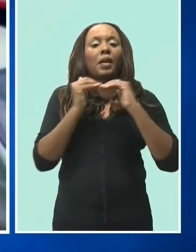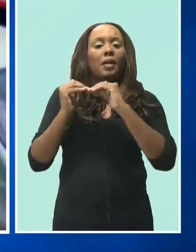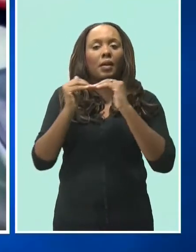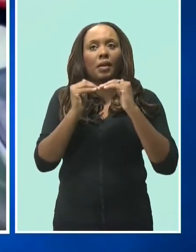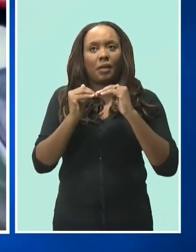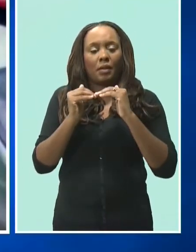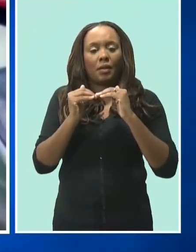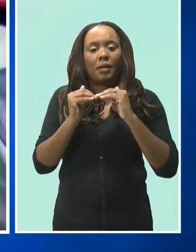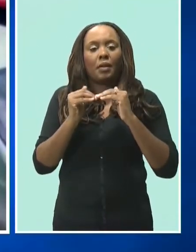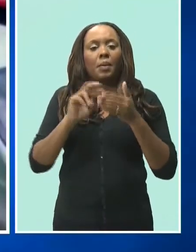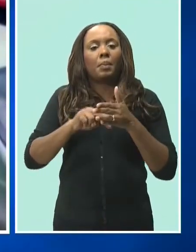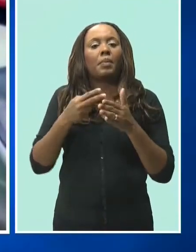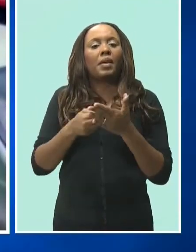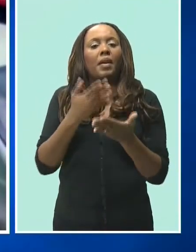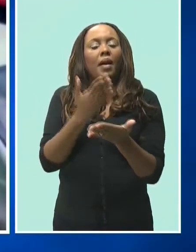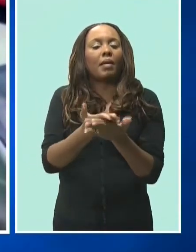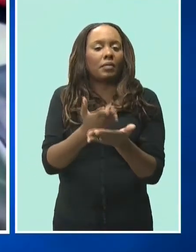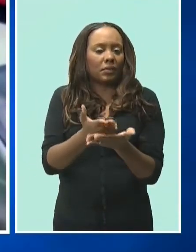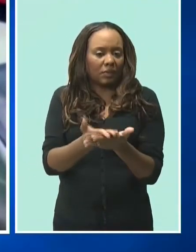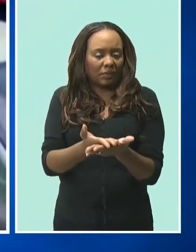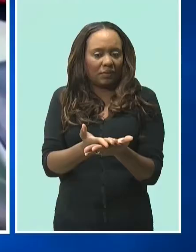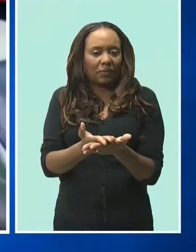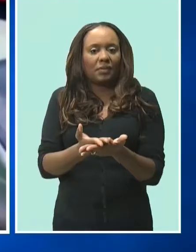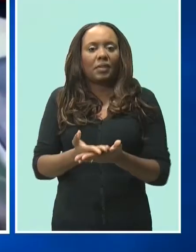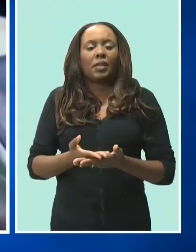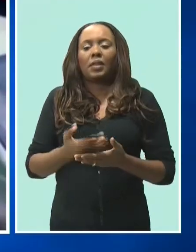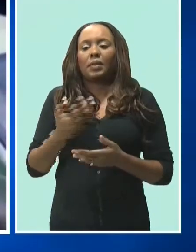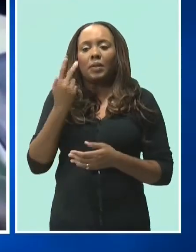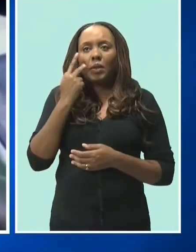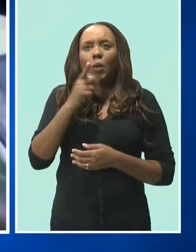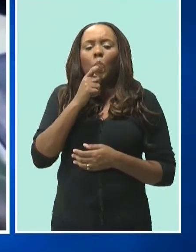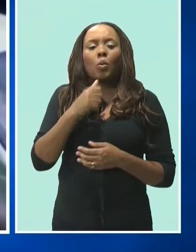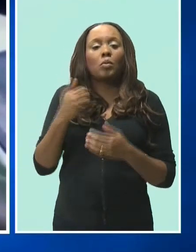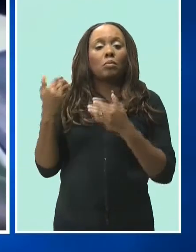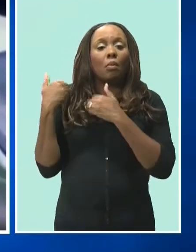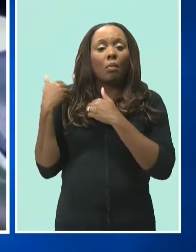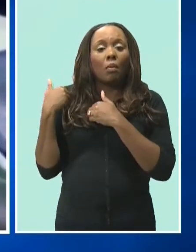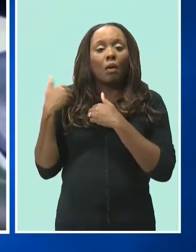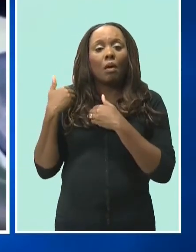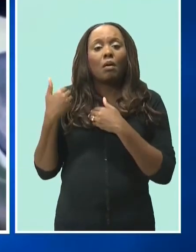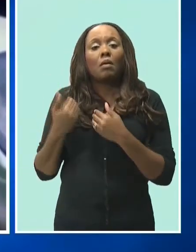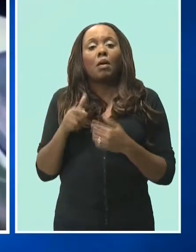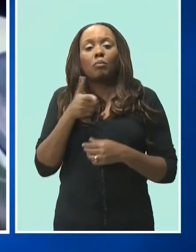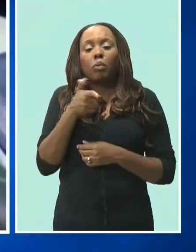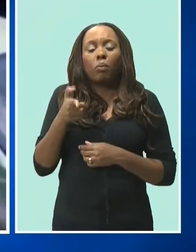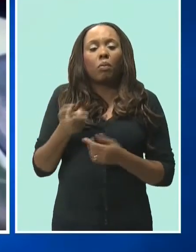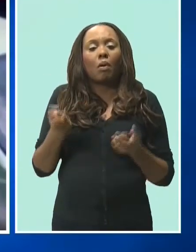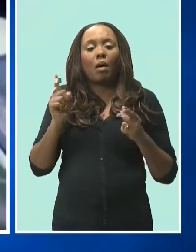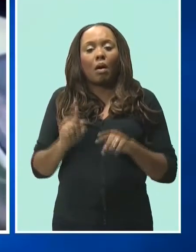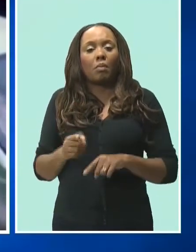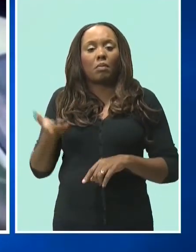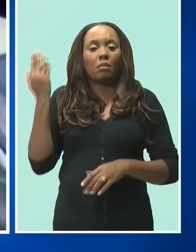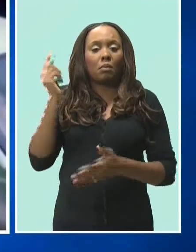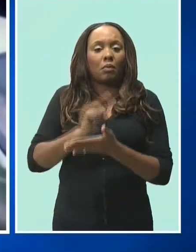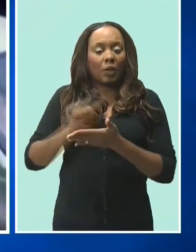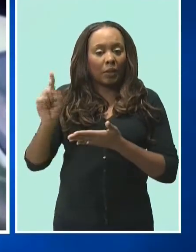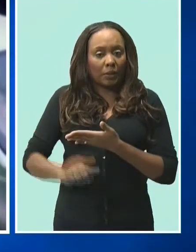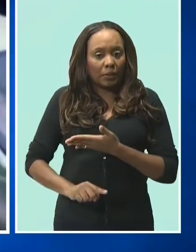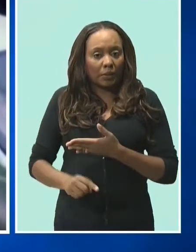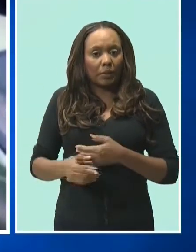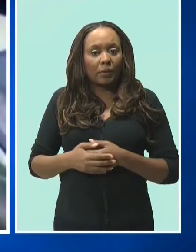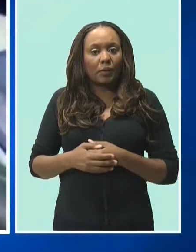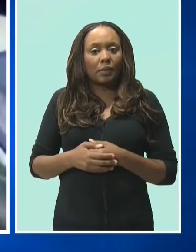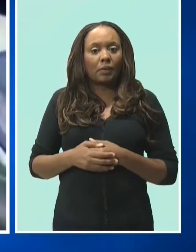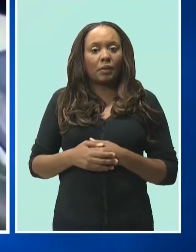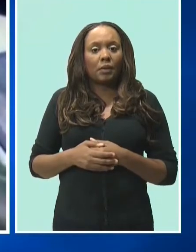use of evidence that will determine who is responsible for the shooting on the weekend. Noting that the Police